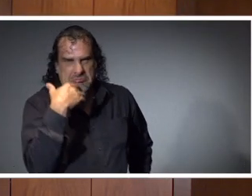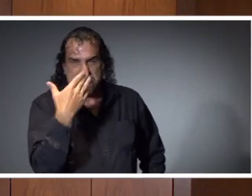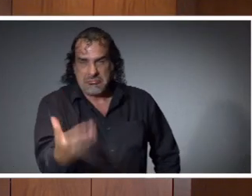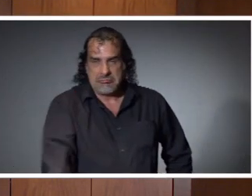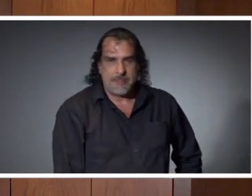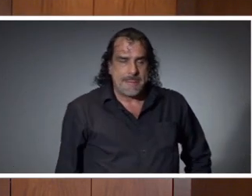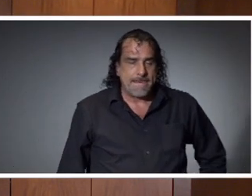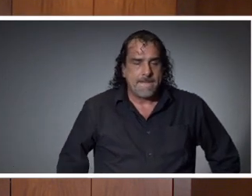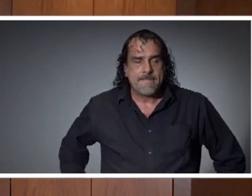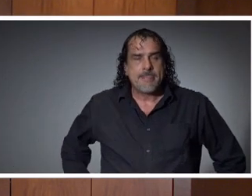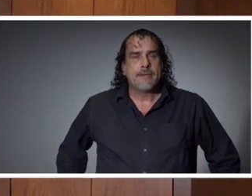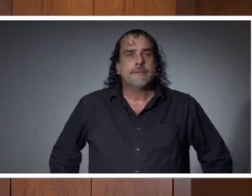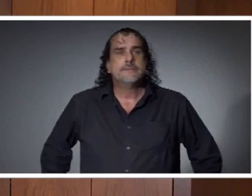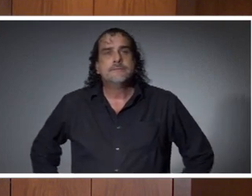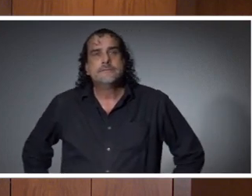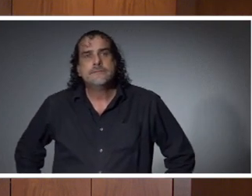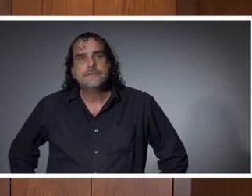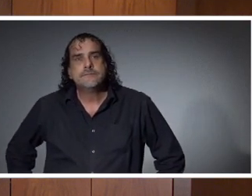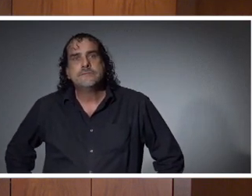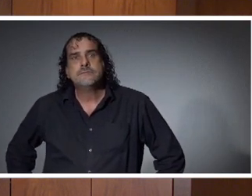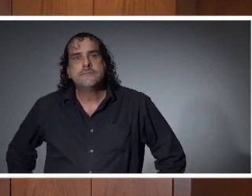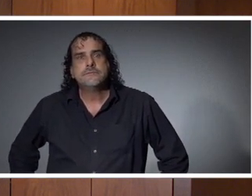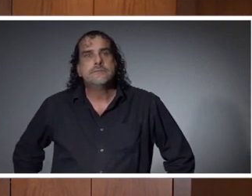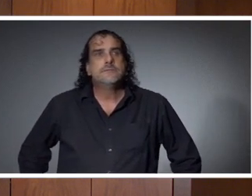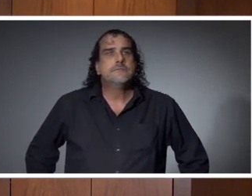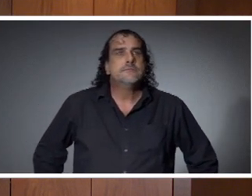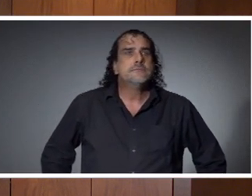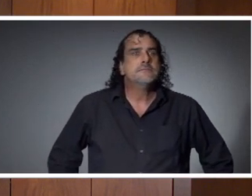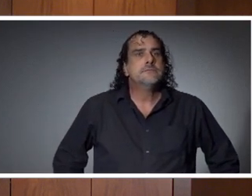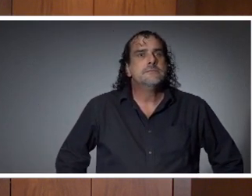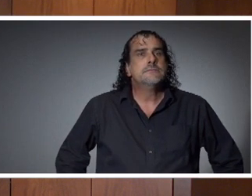Alex with Mississippi Bay has a question.